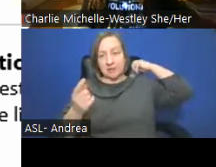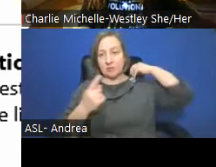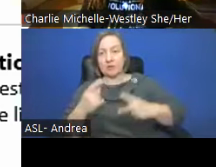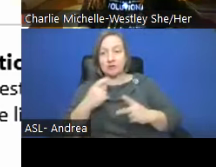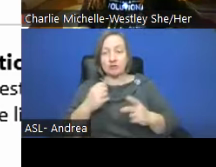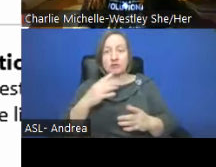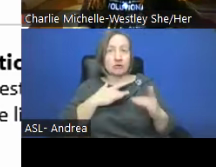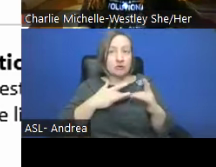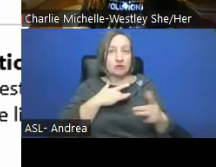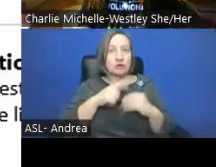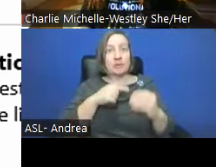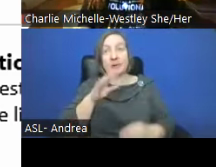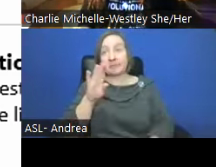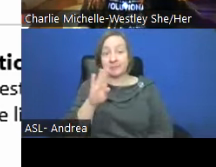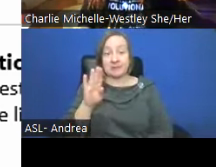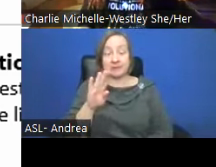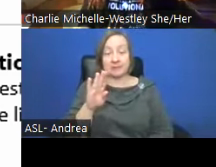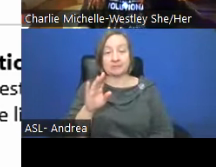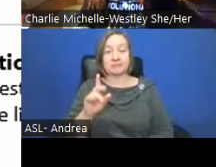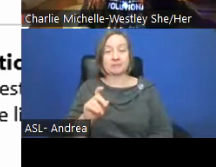concerns on B?